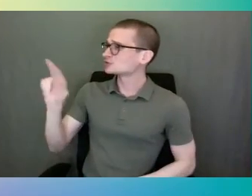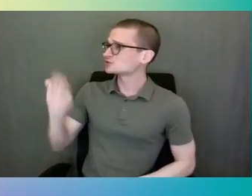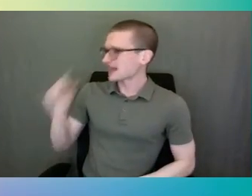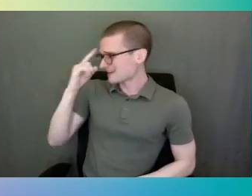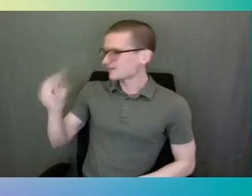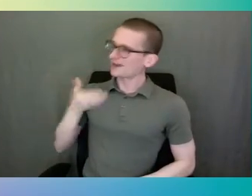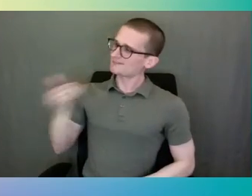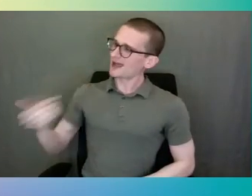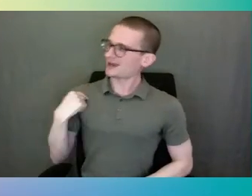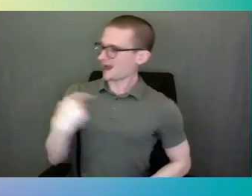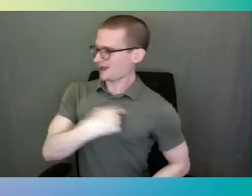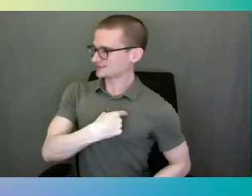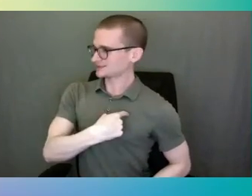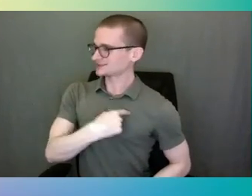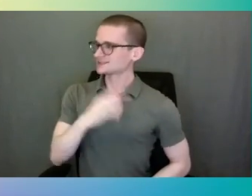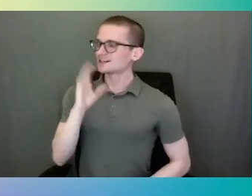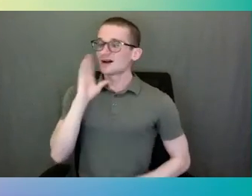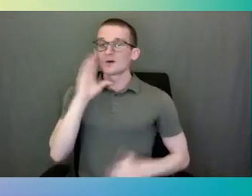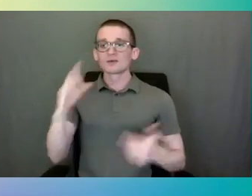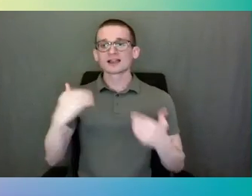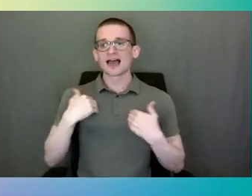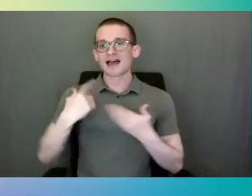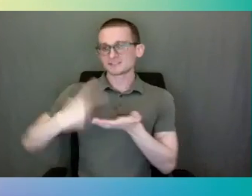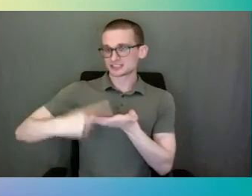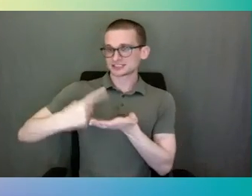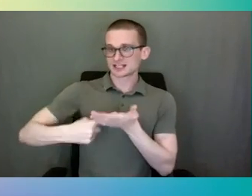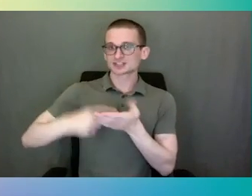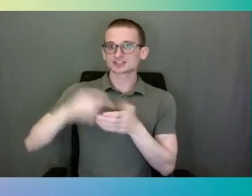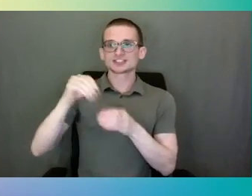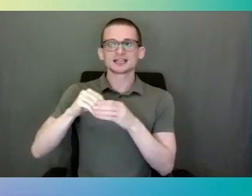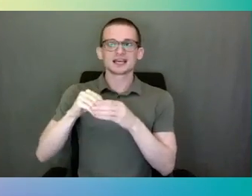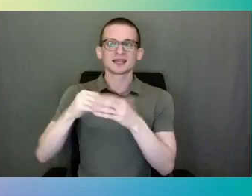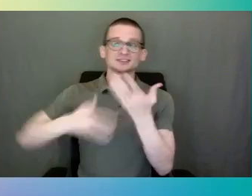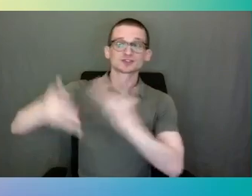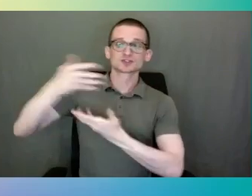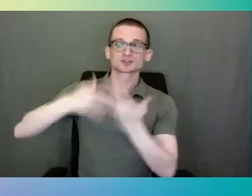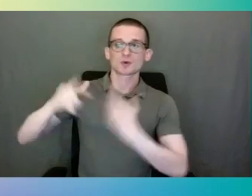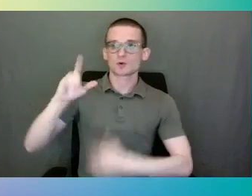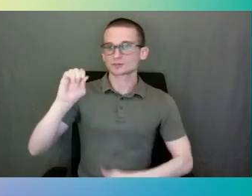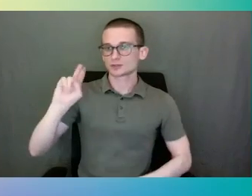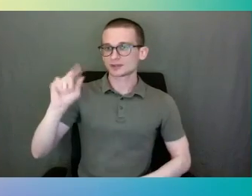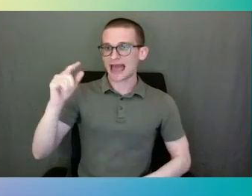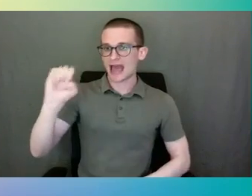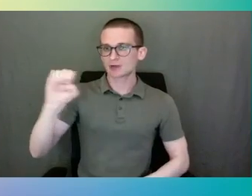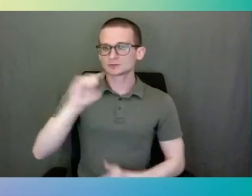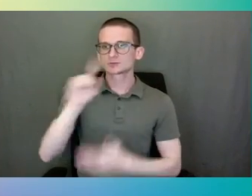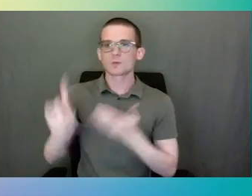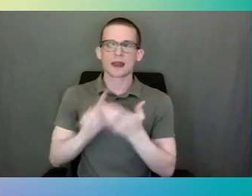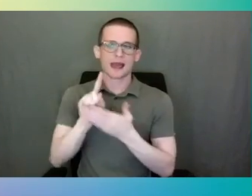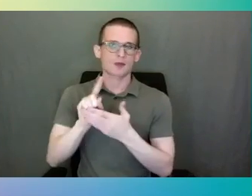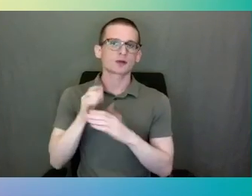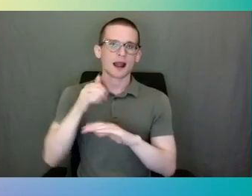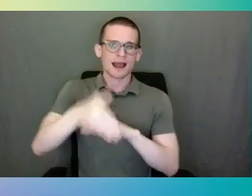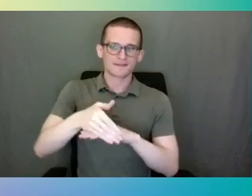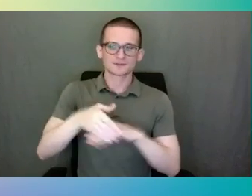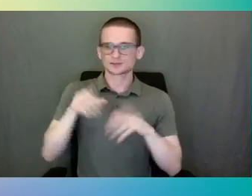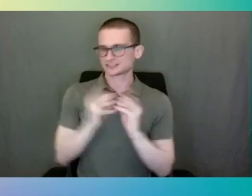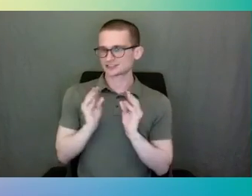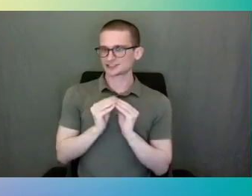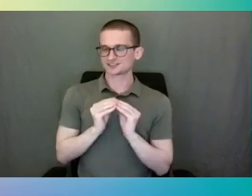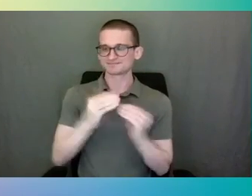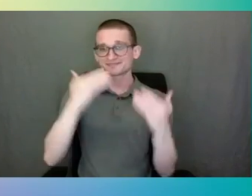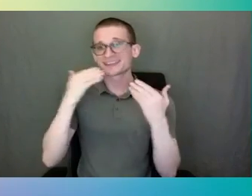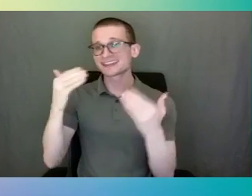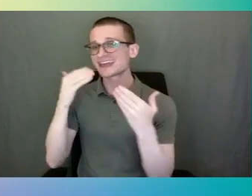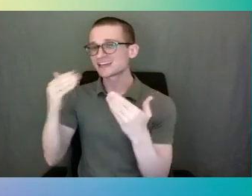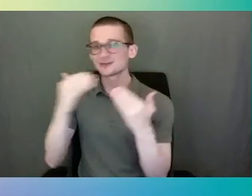We're going to be doing a discussion in the social lounge for an hour afterwards. And thank you. Thanks, Ed. And thank